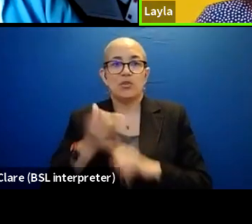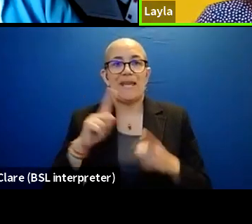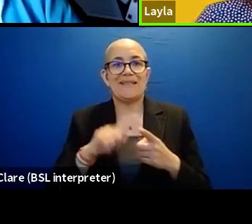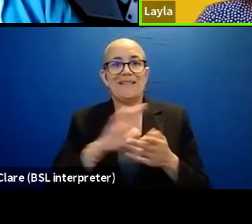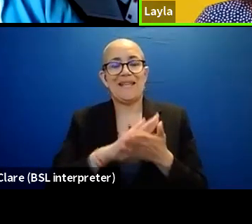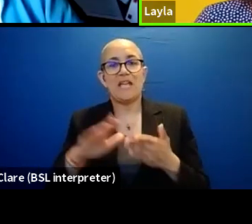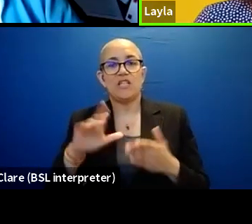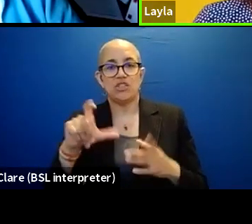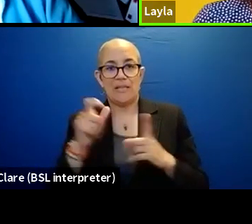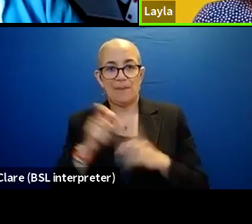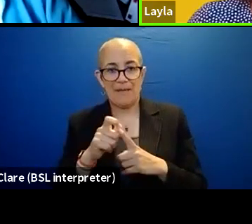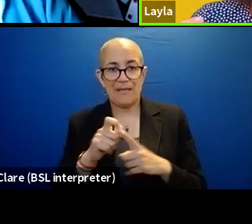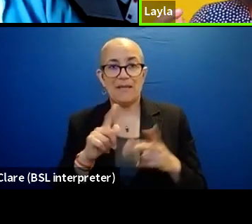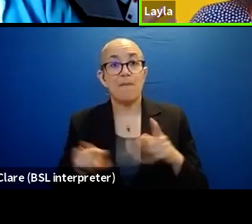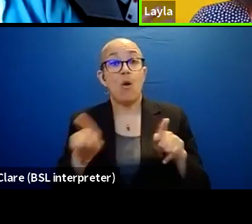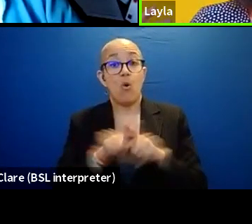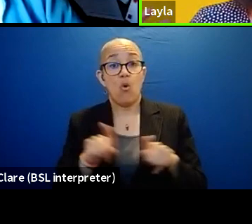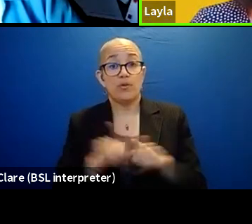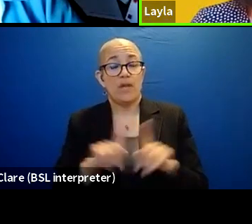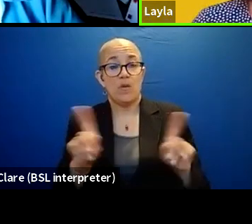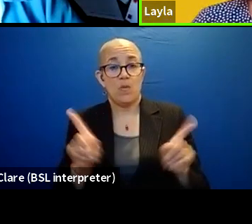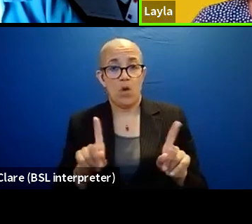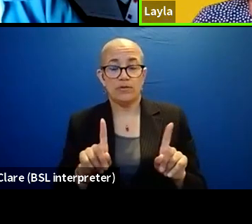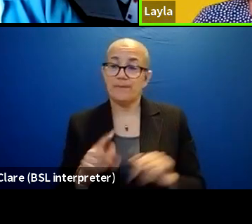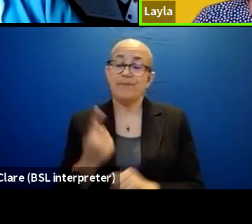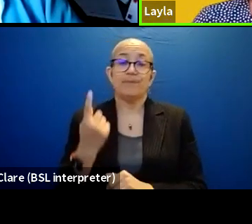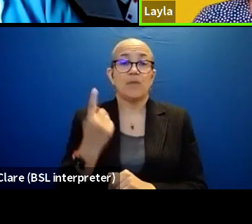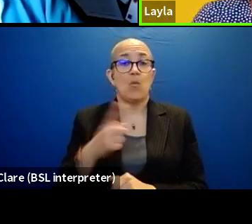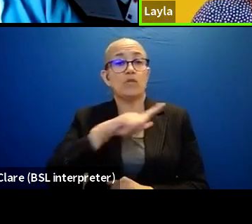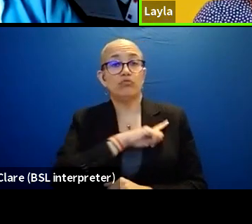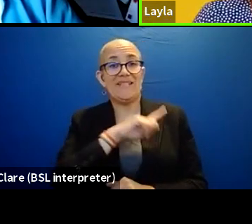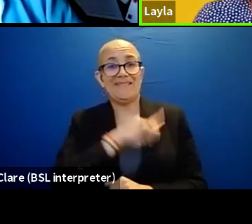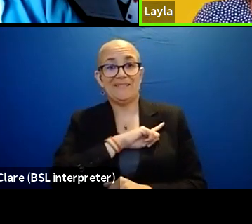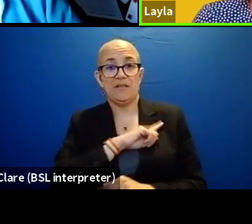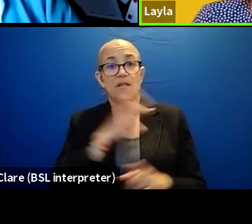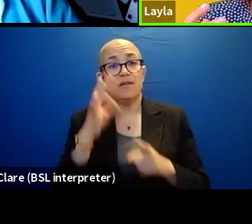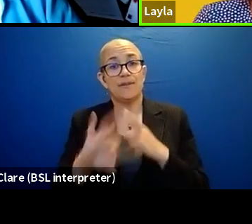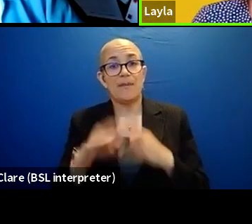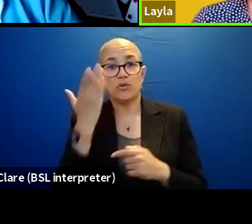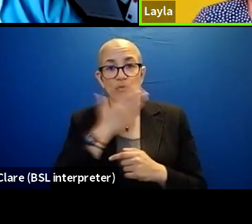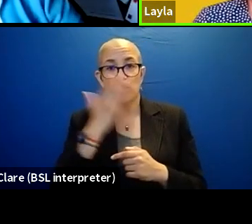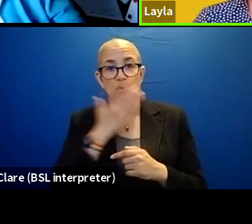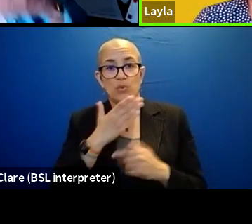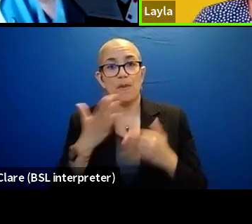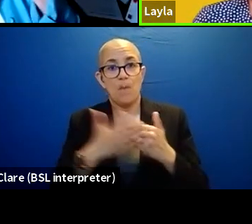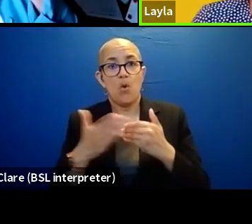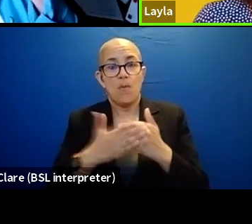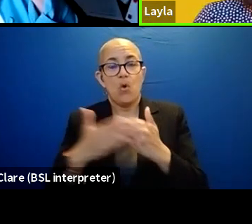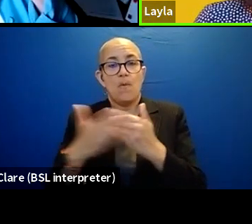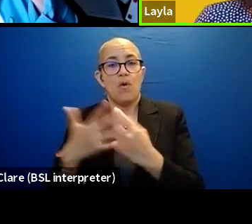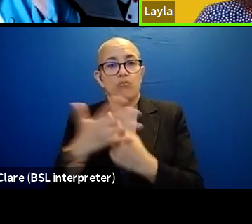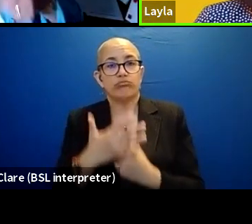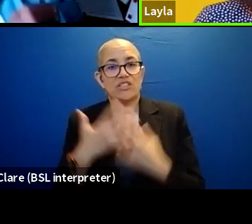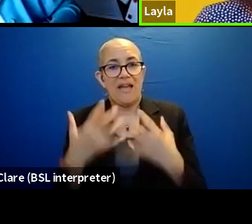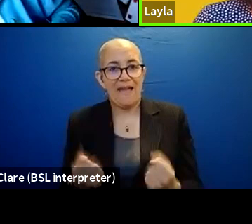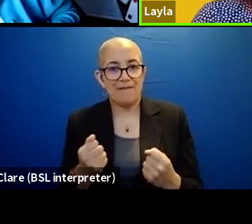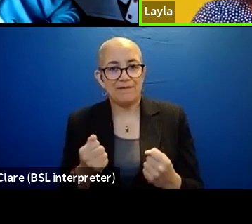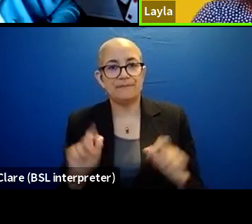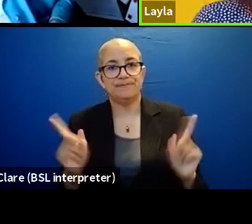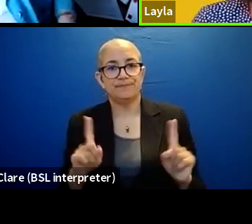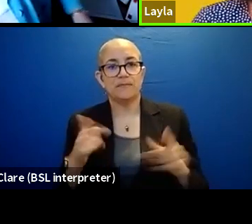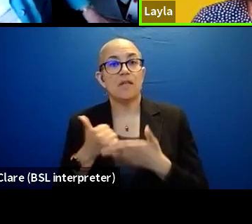also hear is that one of the reasons why those special schools are increasingly under pressure is that that support